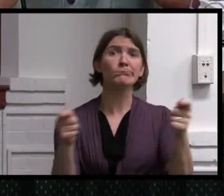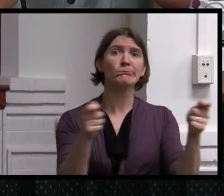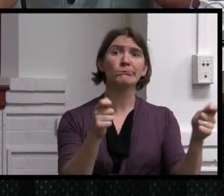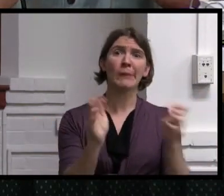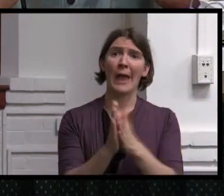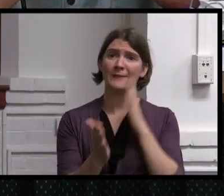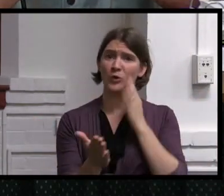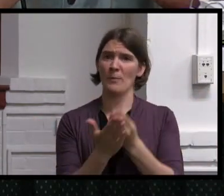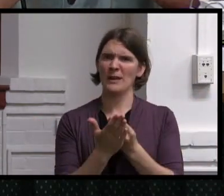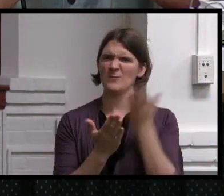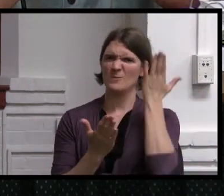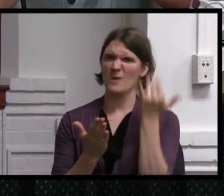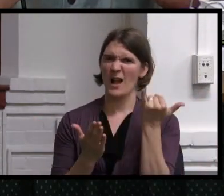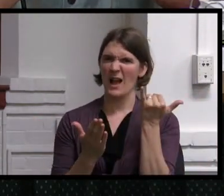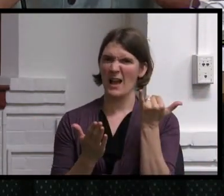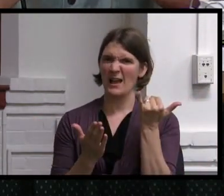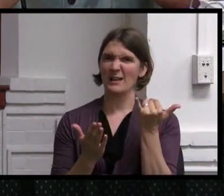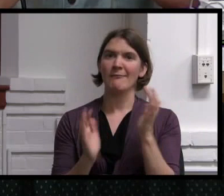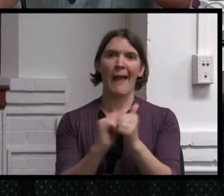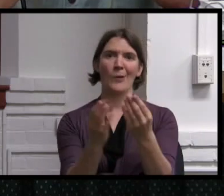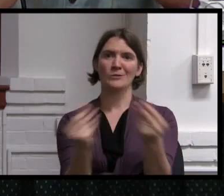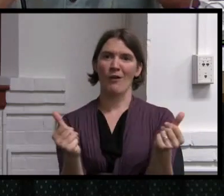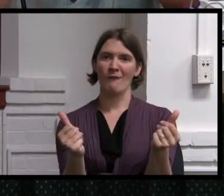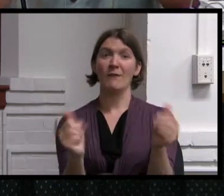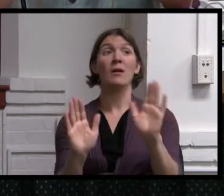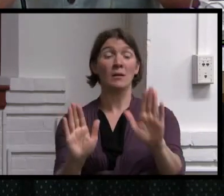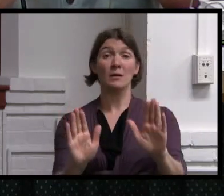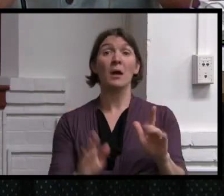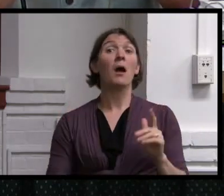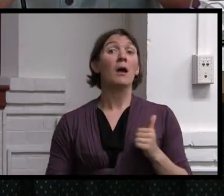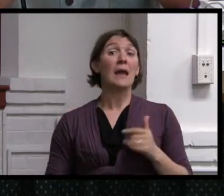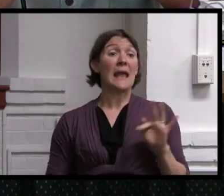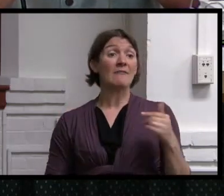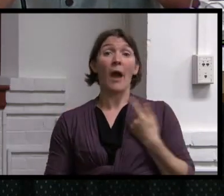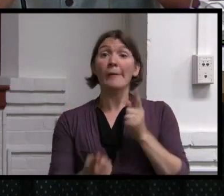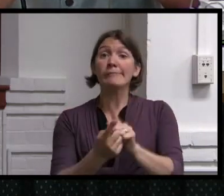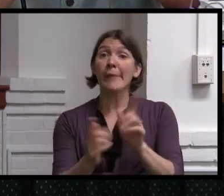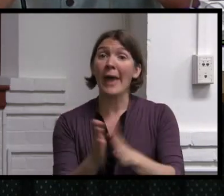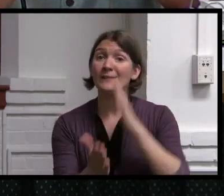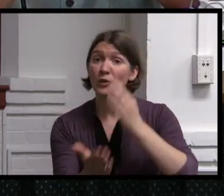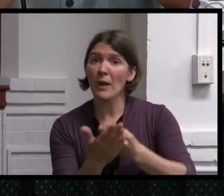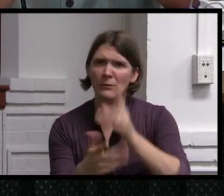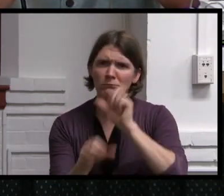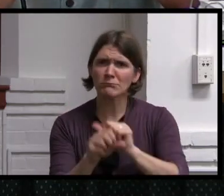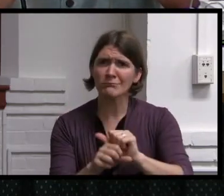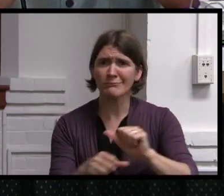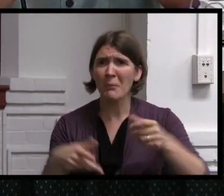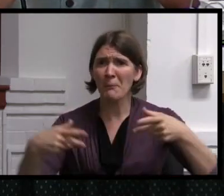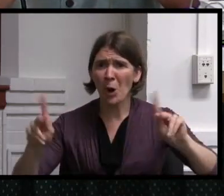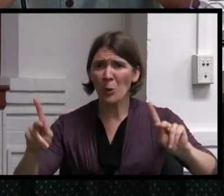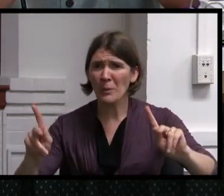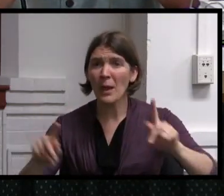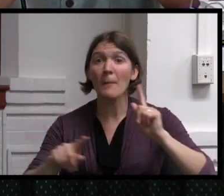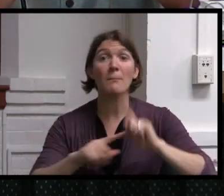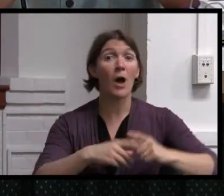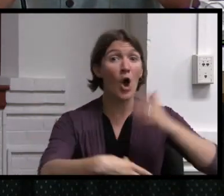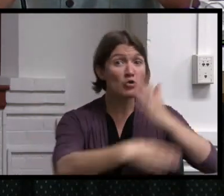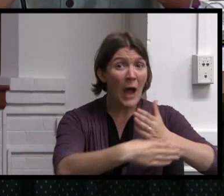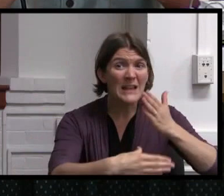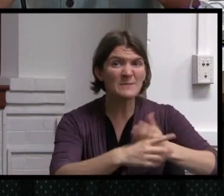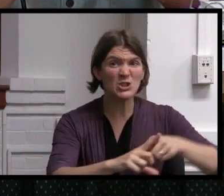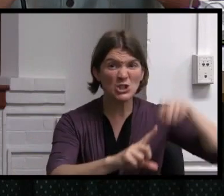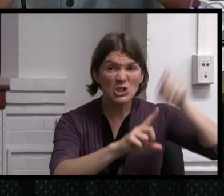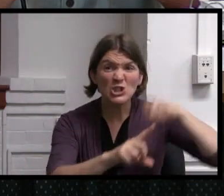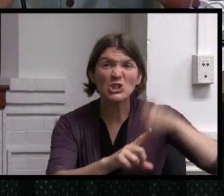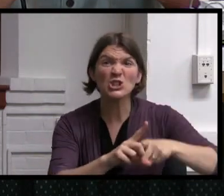with. And finally, I just wanted to remind people that while asking for people for money is legal, harassment and intimidation is